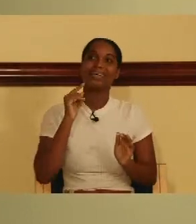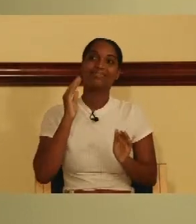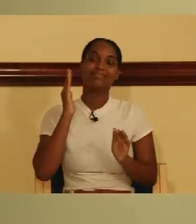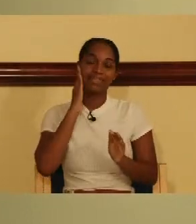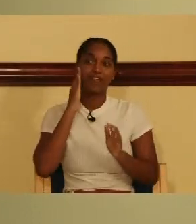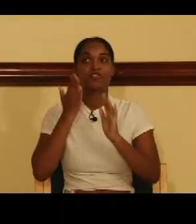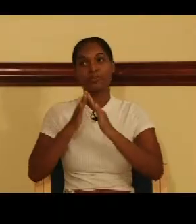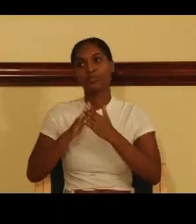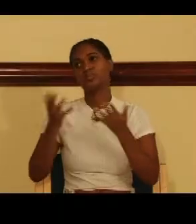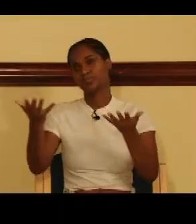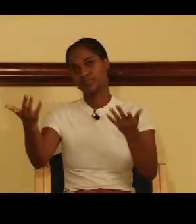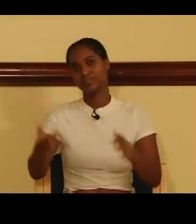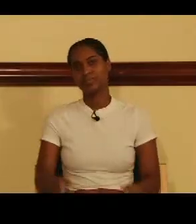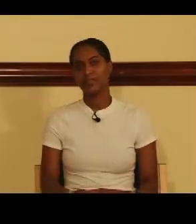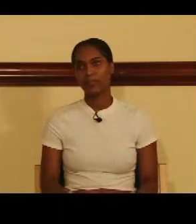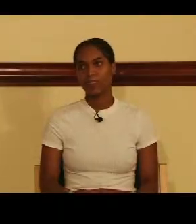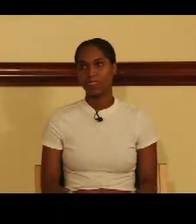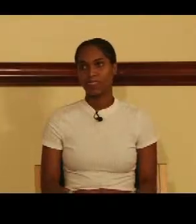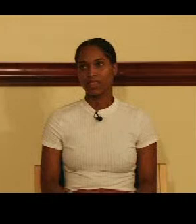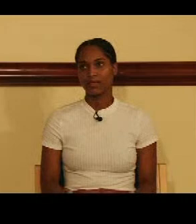community.